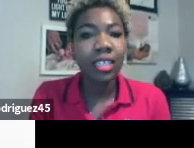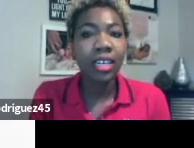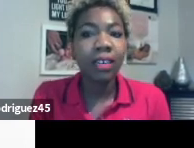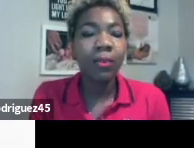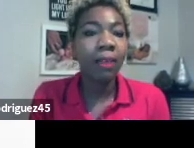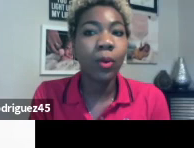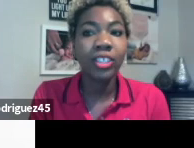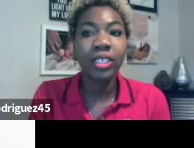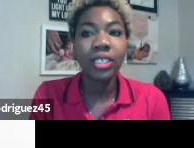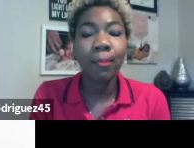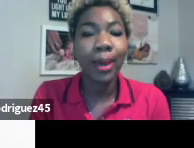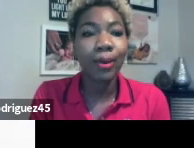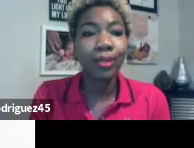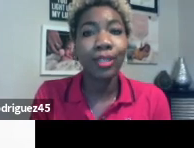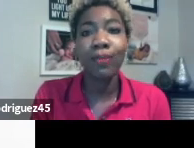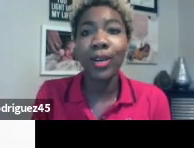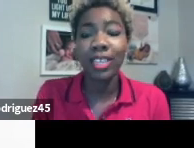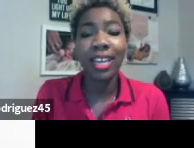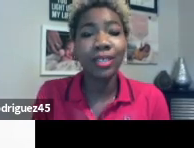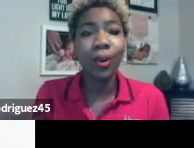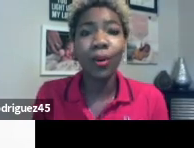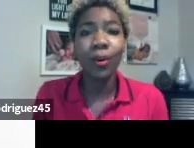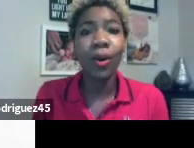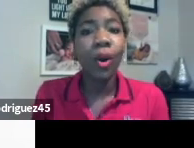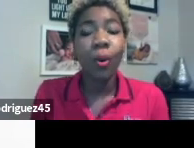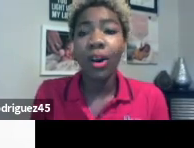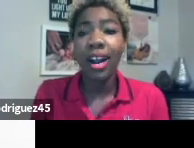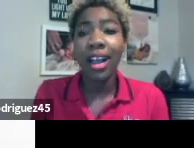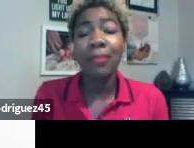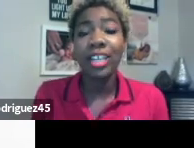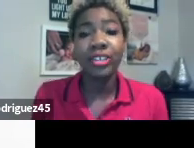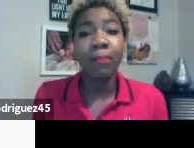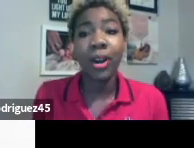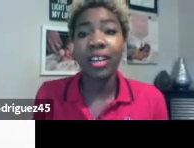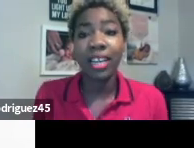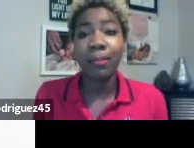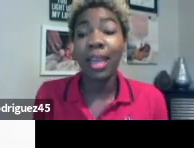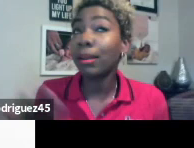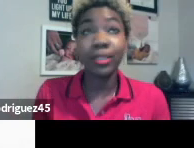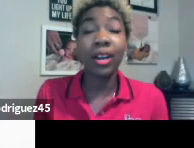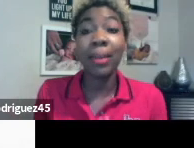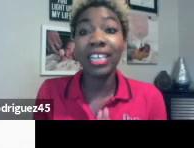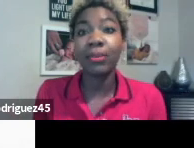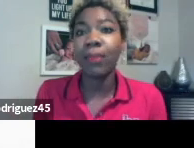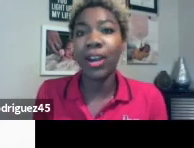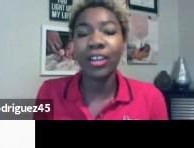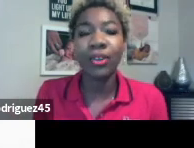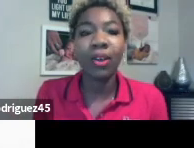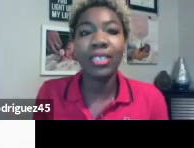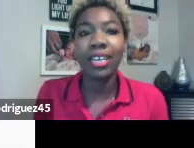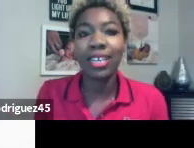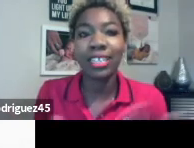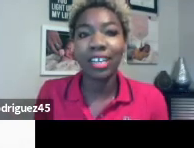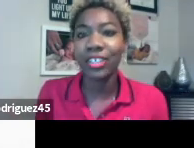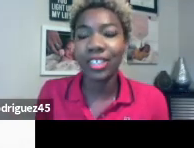need anything, if you have questions about the university as a whole, or majoring in marketing management and marketing, you can